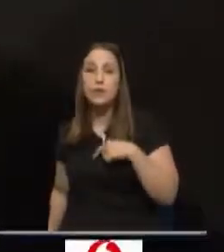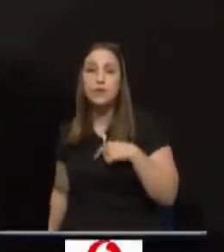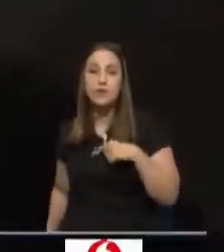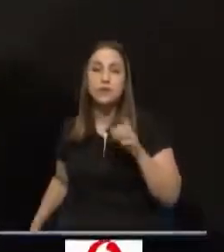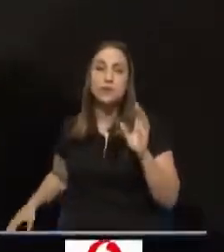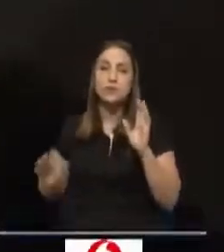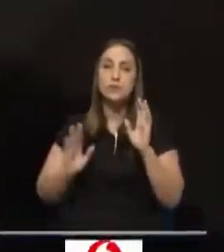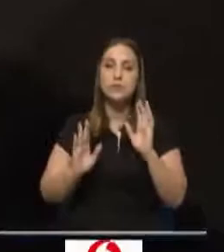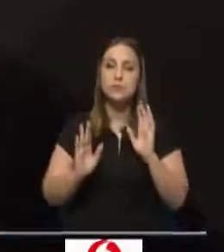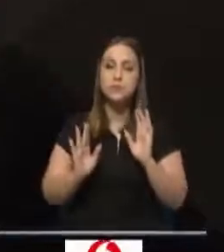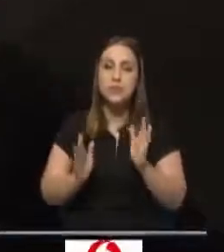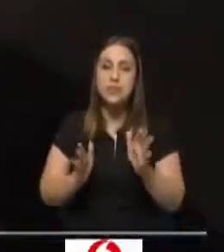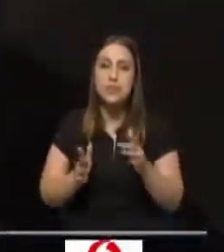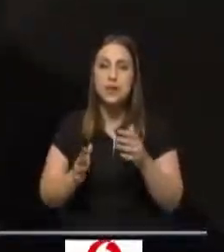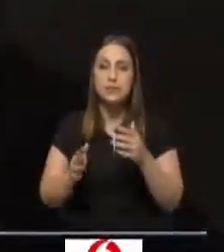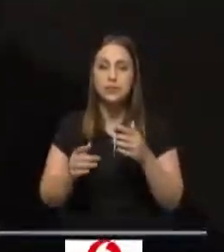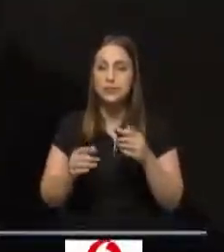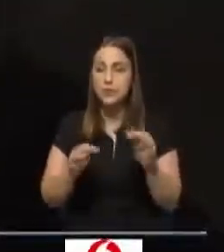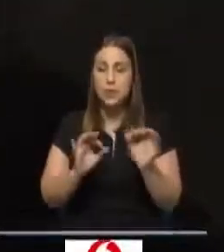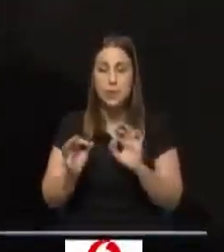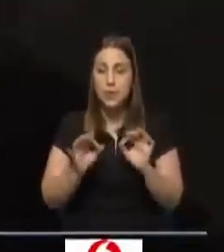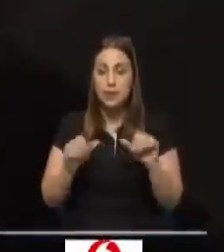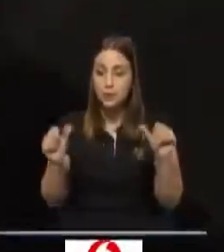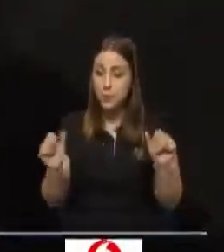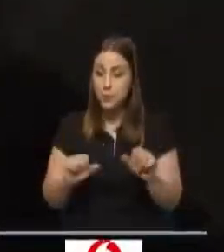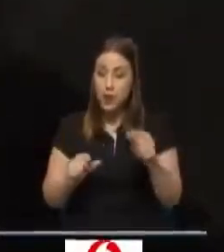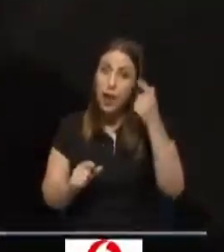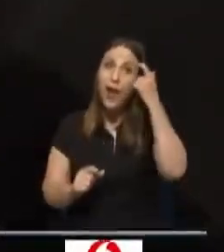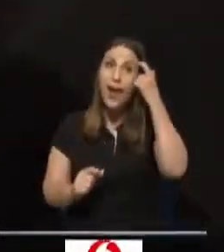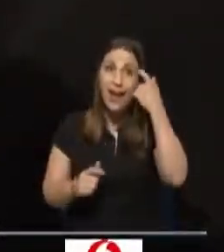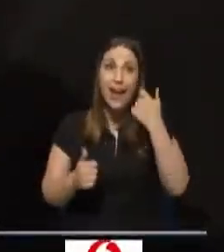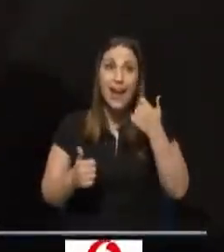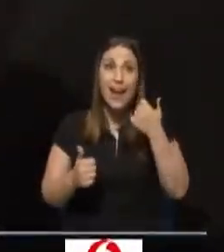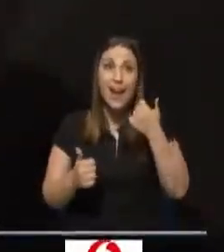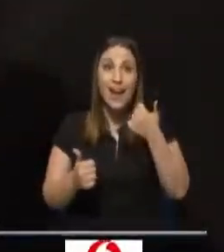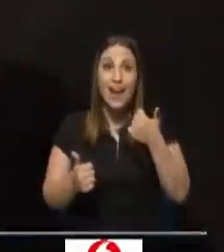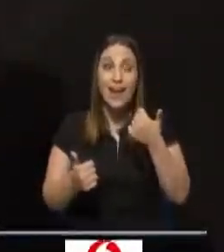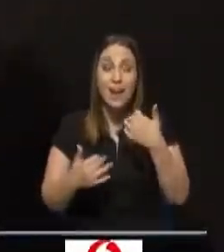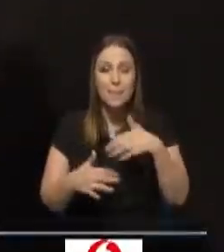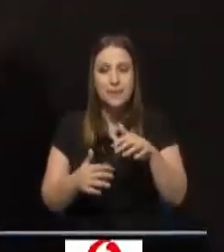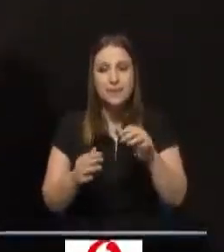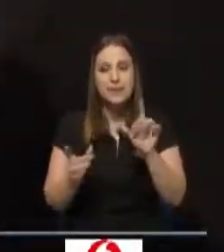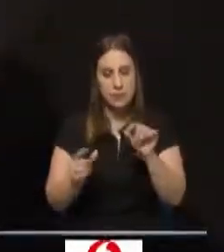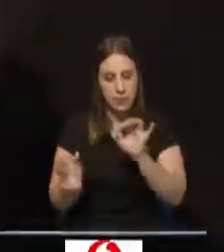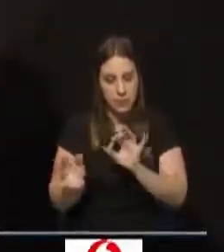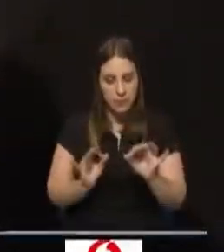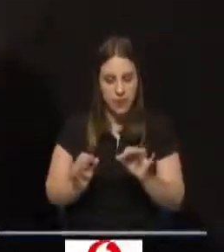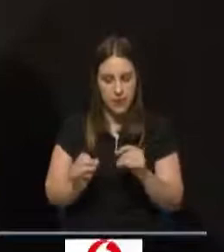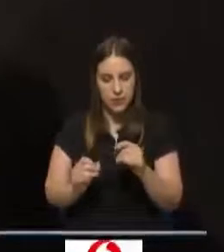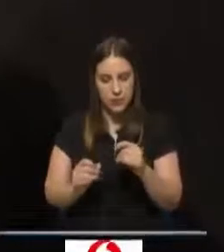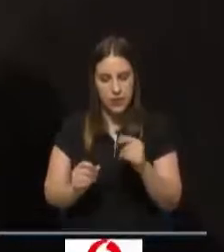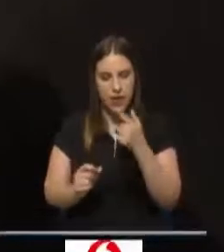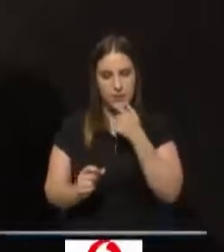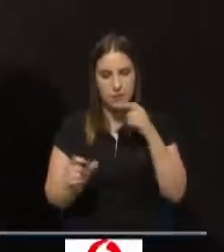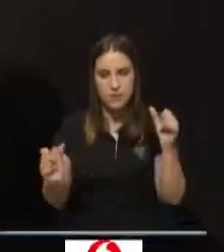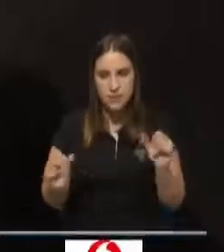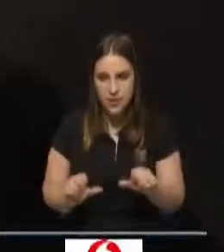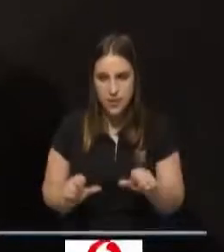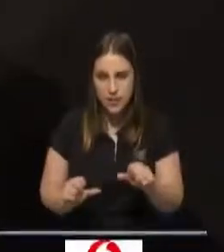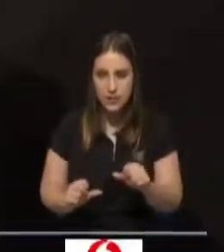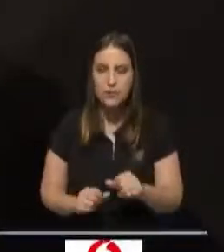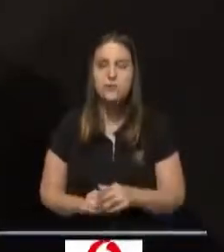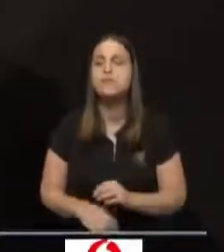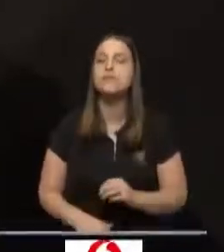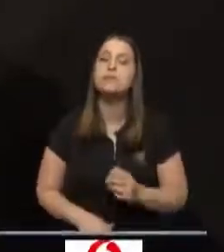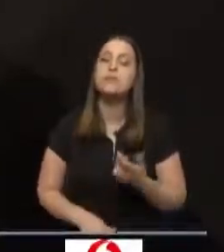this issue. Are we prepared for the worst, and also anticipating the fact that everything's going well, but we know that the things